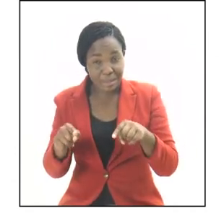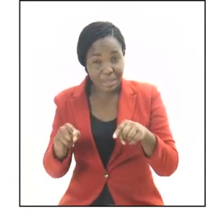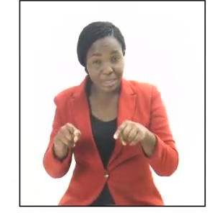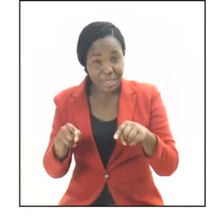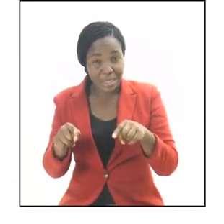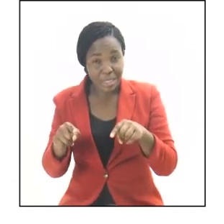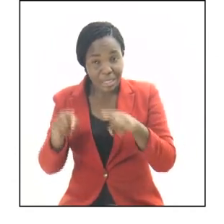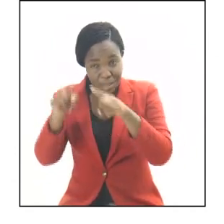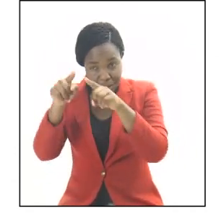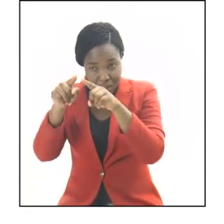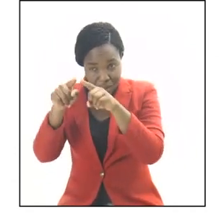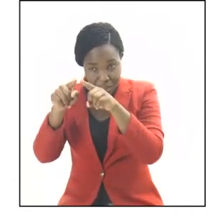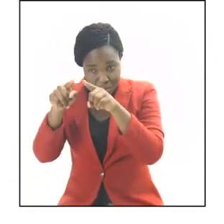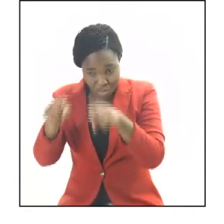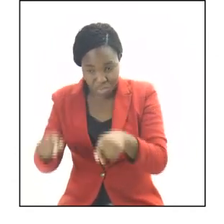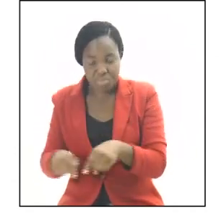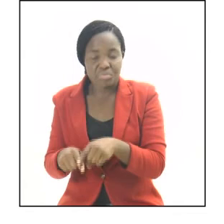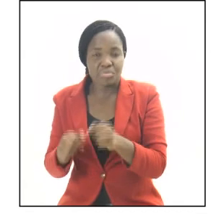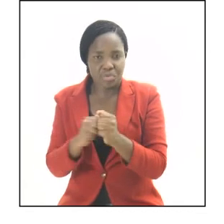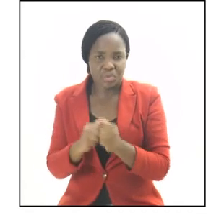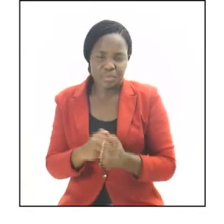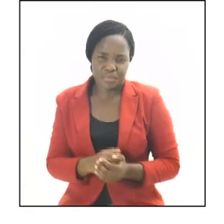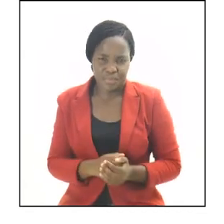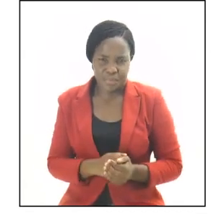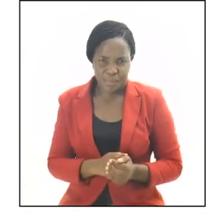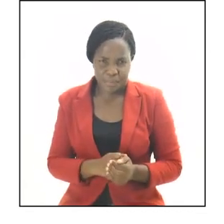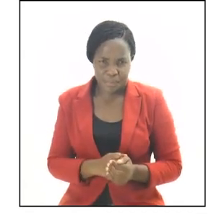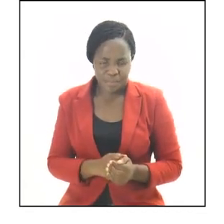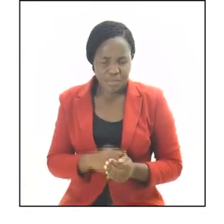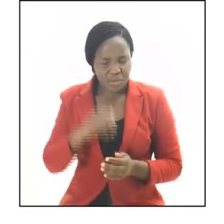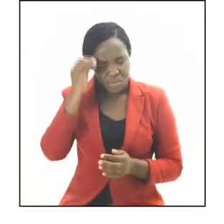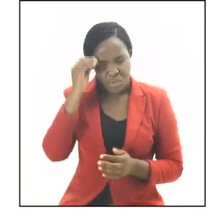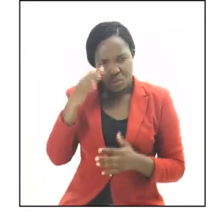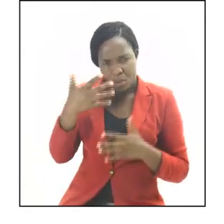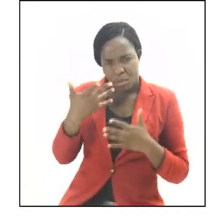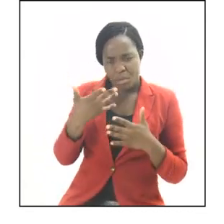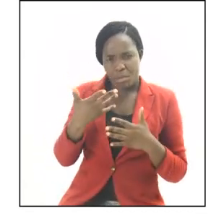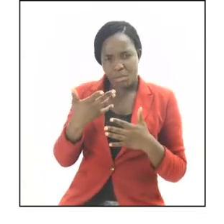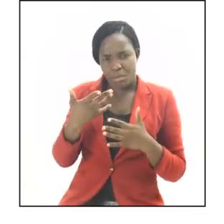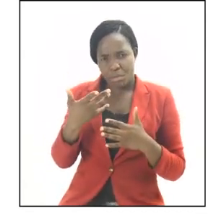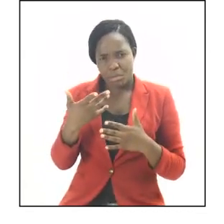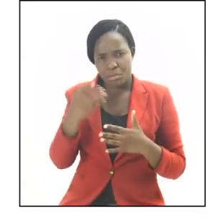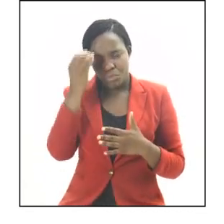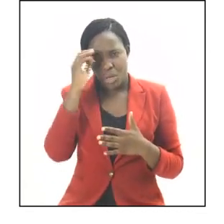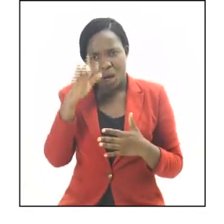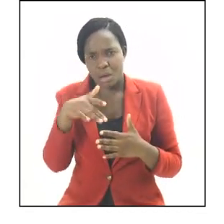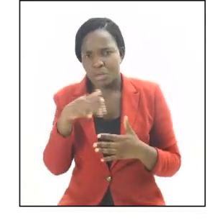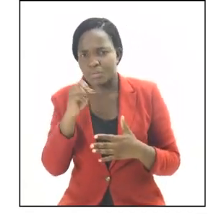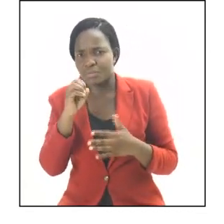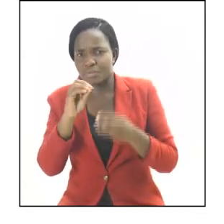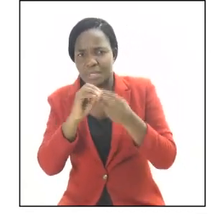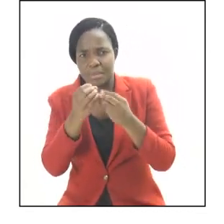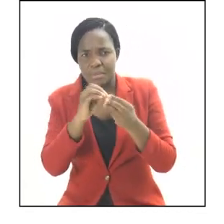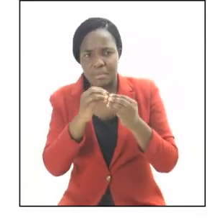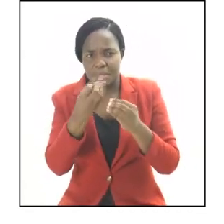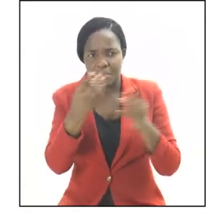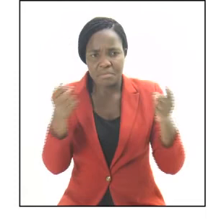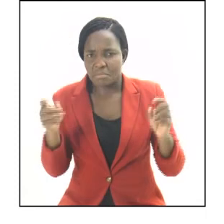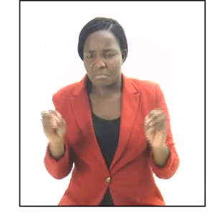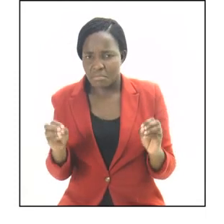Oh, And haven't you learned a method to find the missing side in a right angle